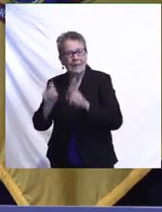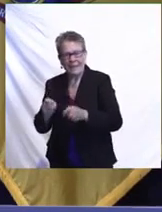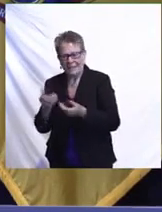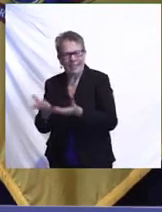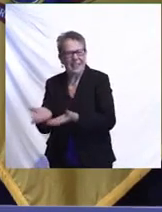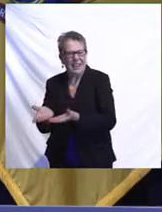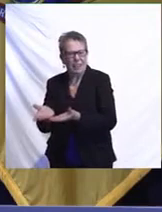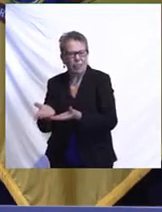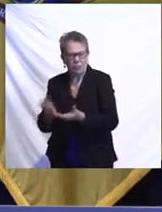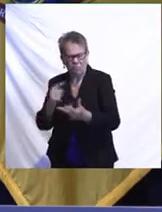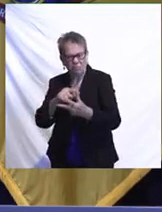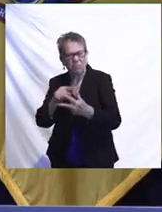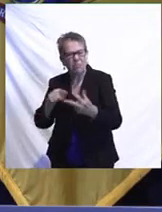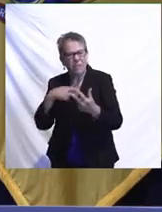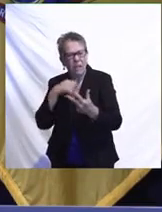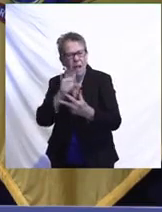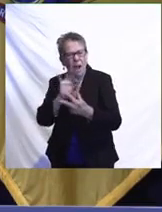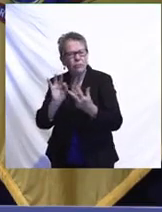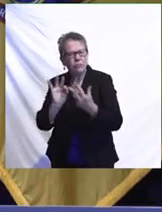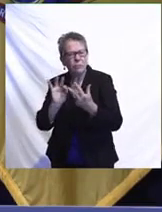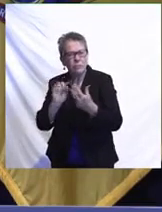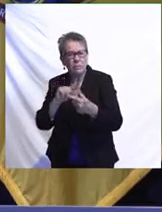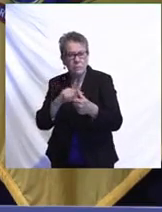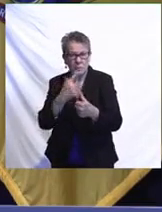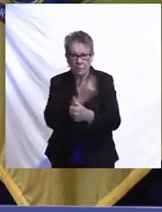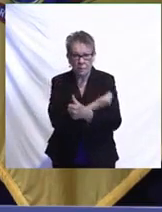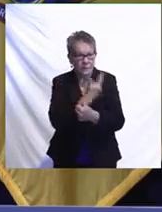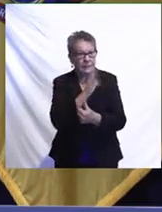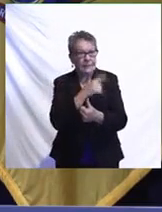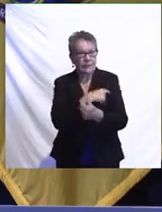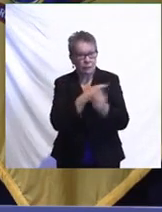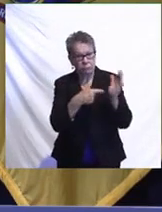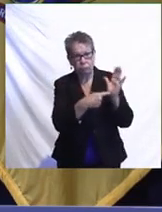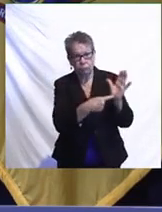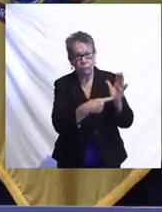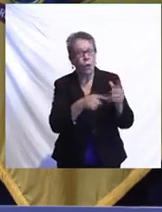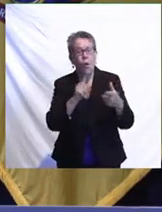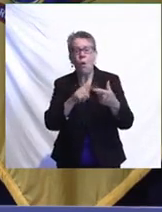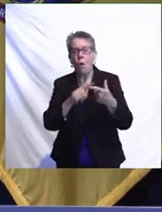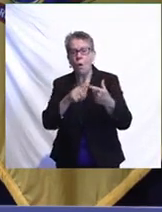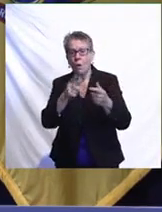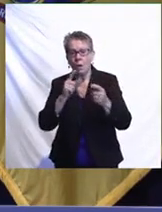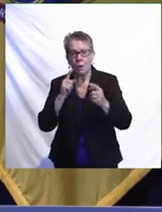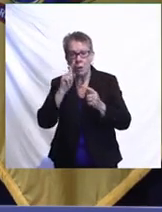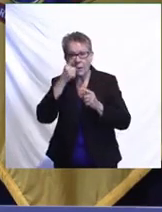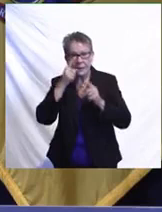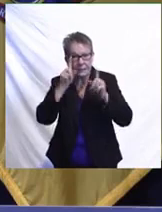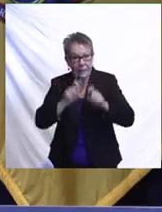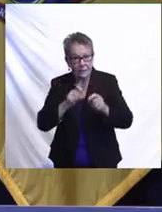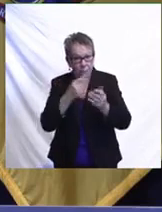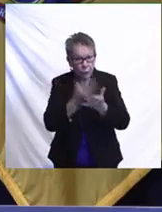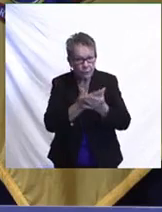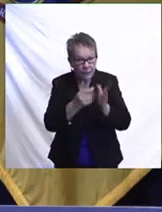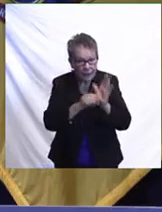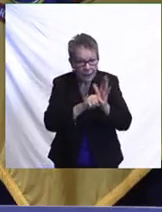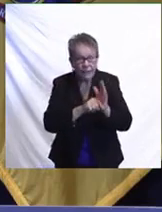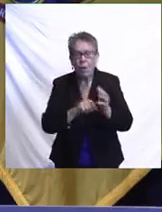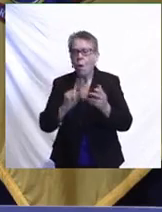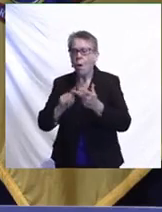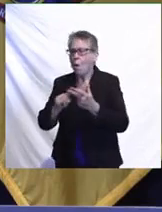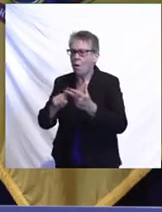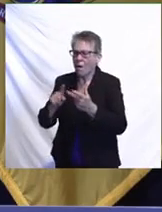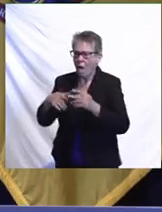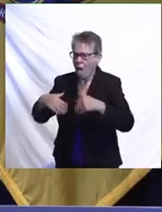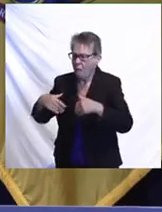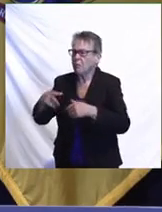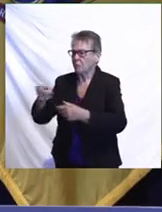office. It is 20 seconds of time. 20 seconds. 10 seconds in